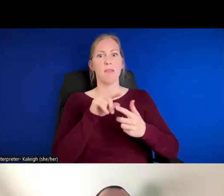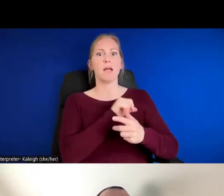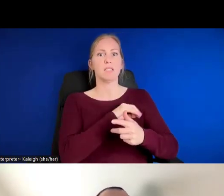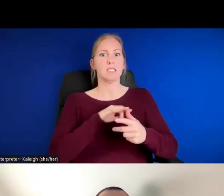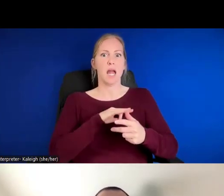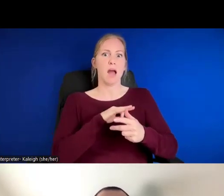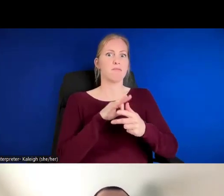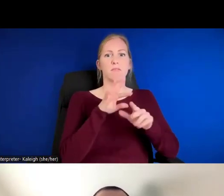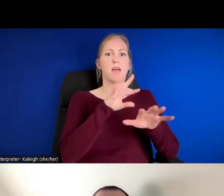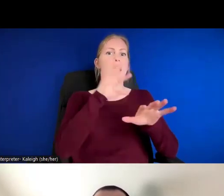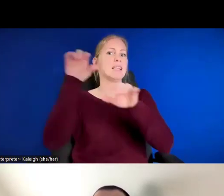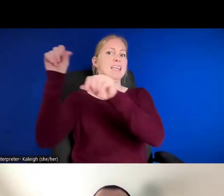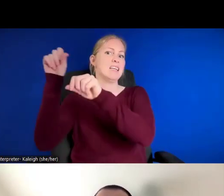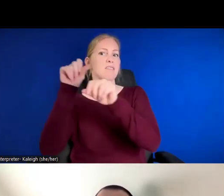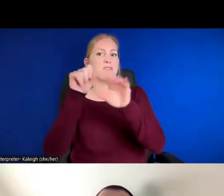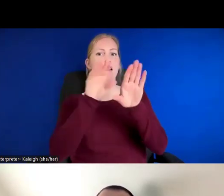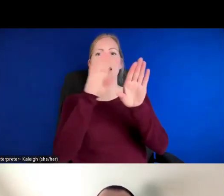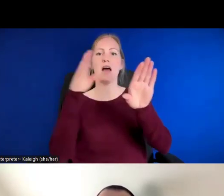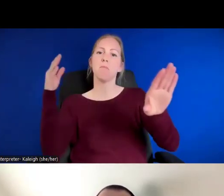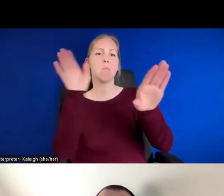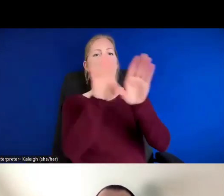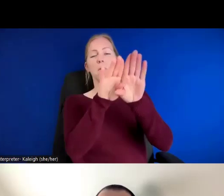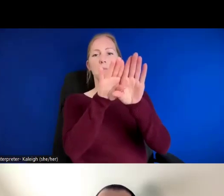slams the door, leaving Eli on his bed.